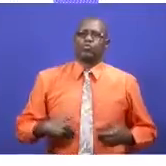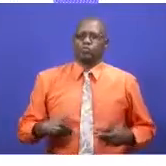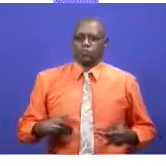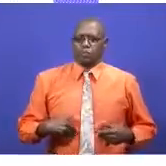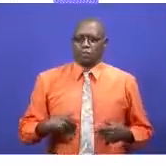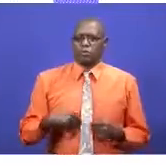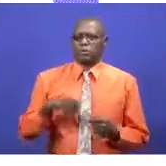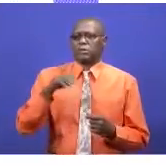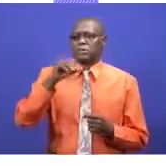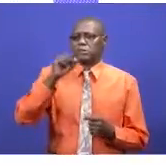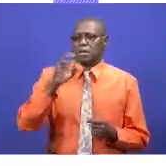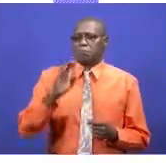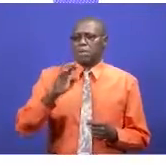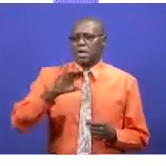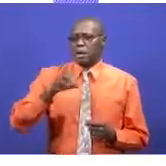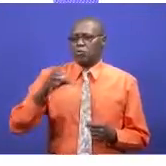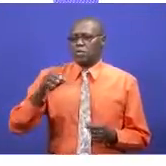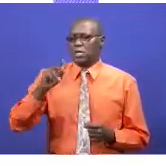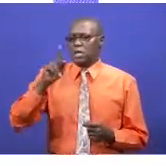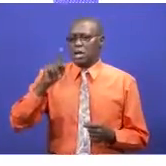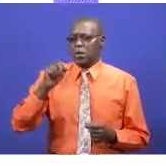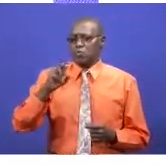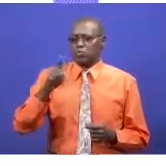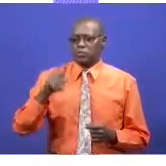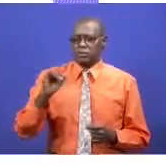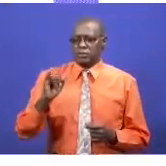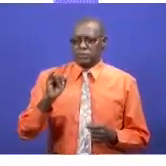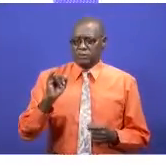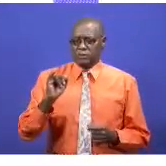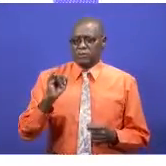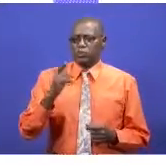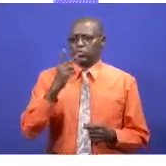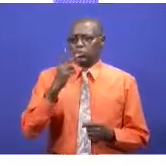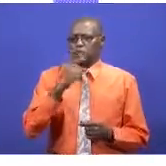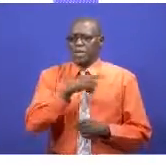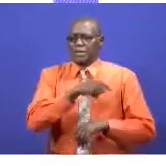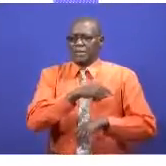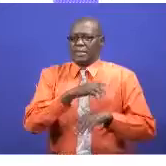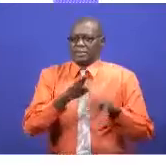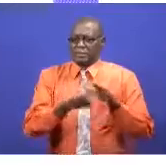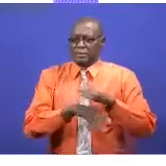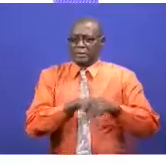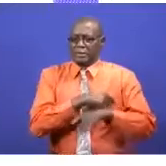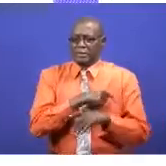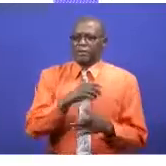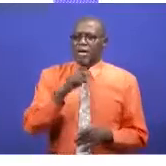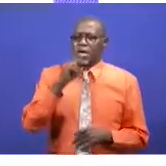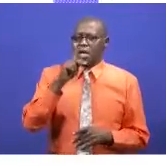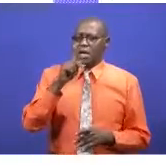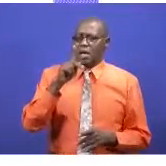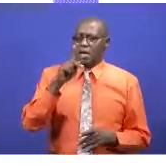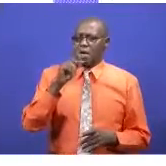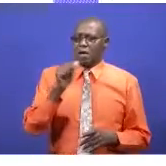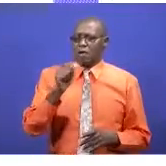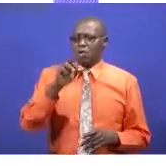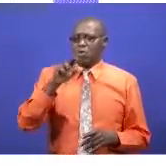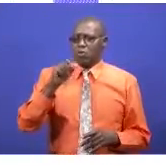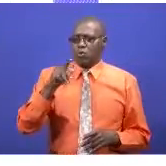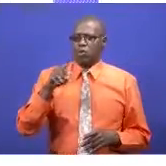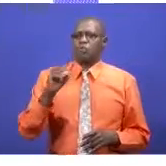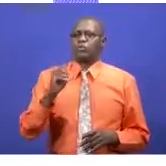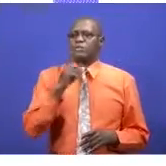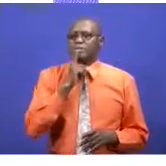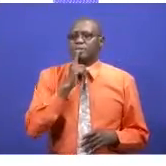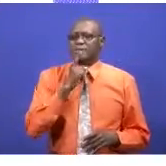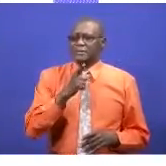sub-county during the inauguration of a chief and two assistant chiefs, Karuku said that the program is very beneficial to the youth as the